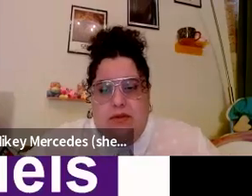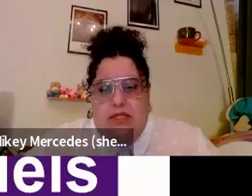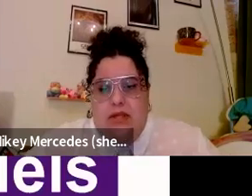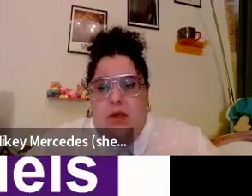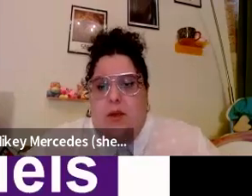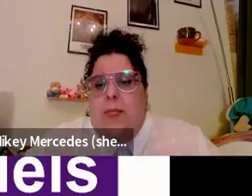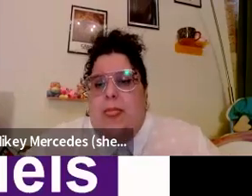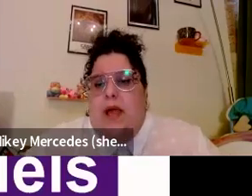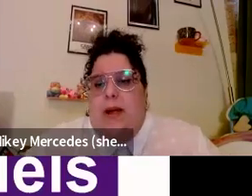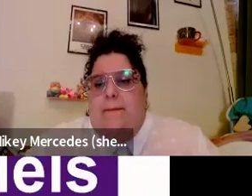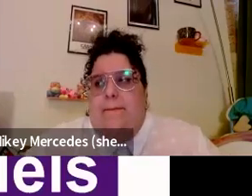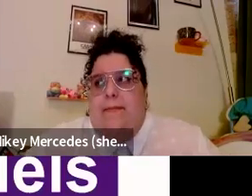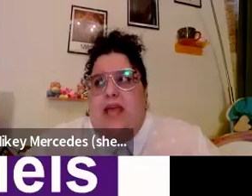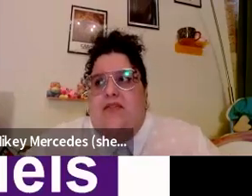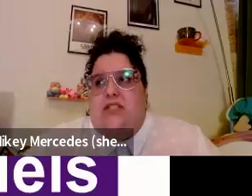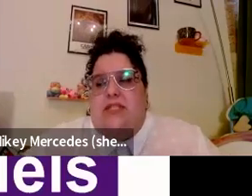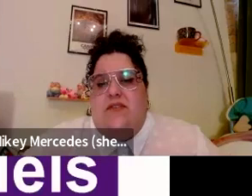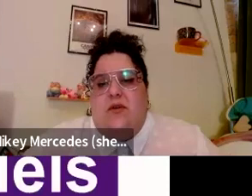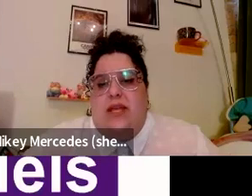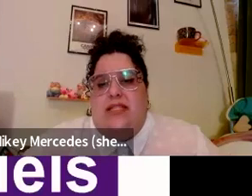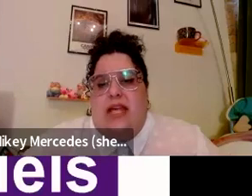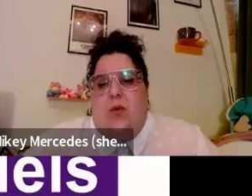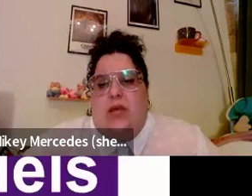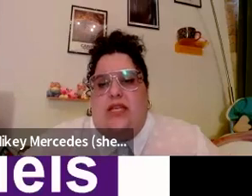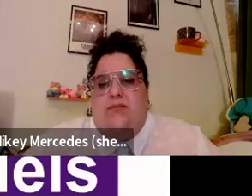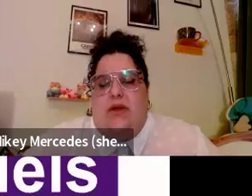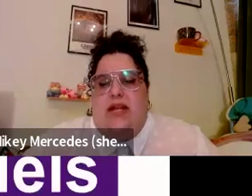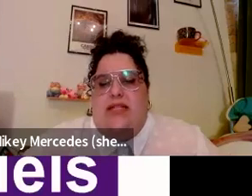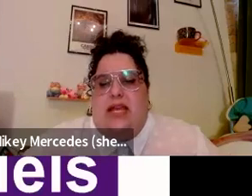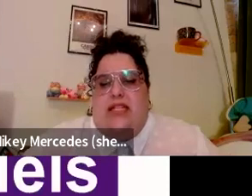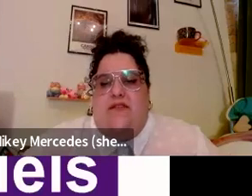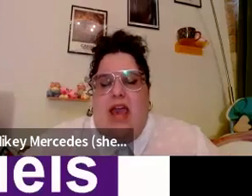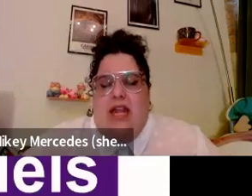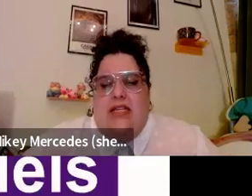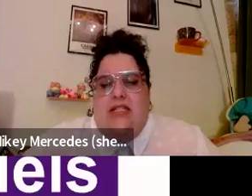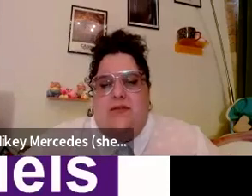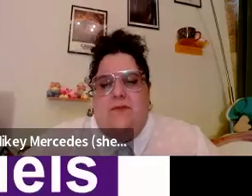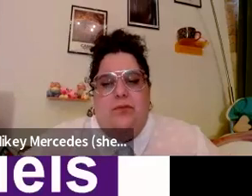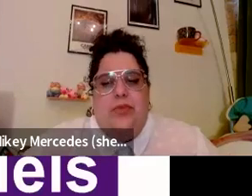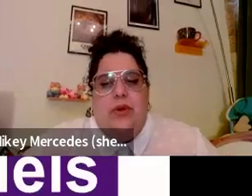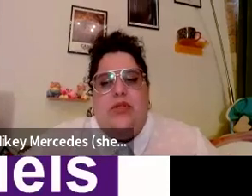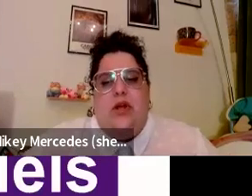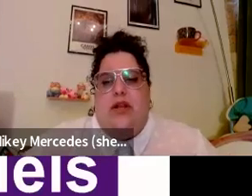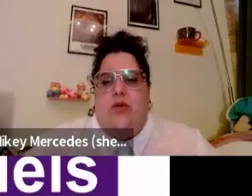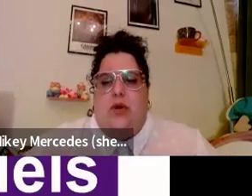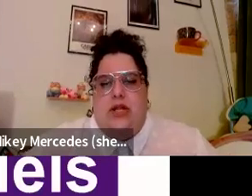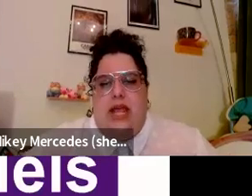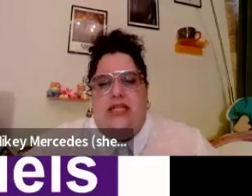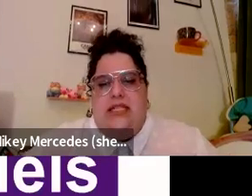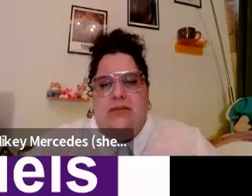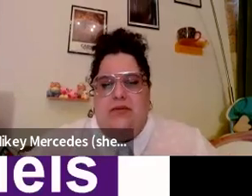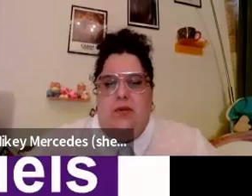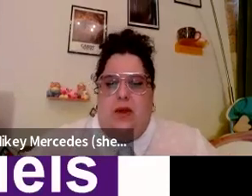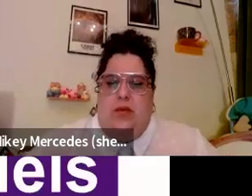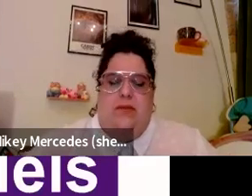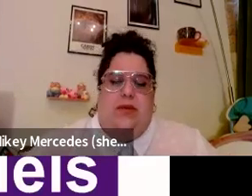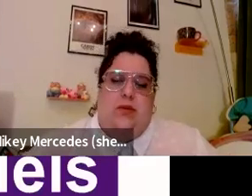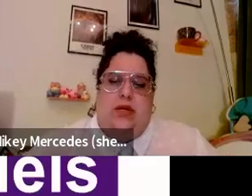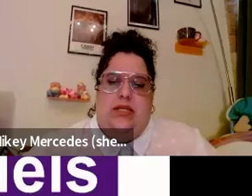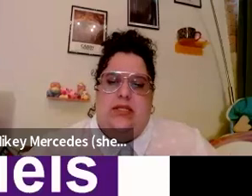most affected by oppression are left behind or made invisible by how oppression is